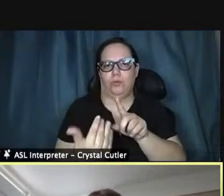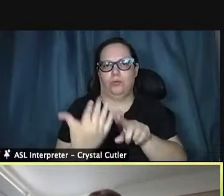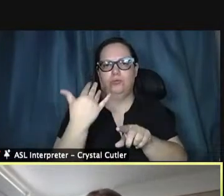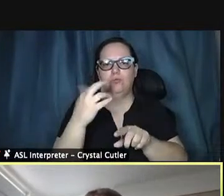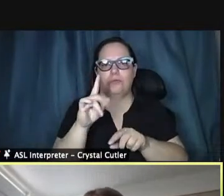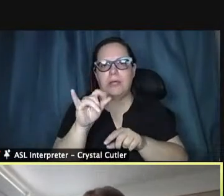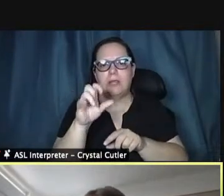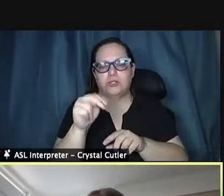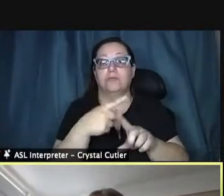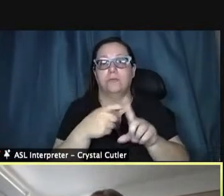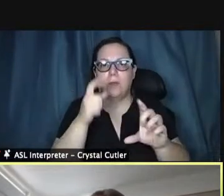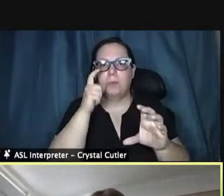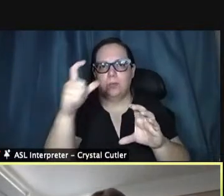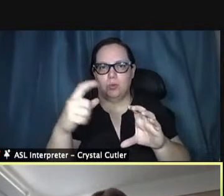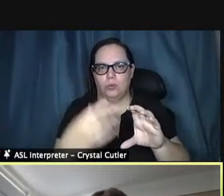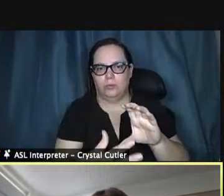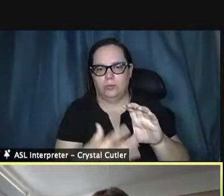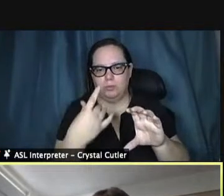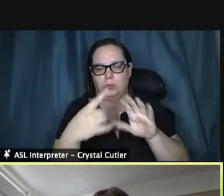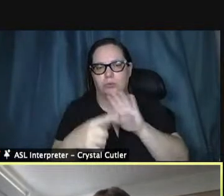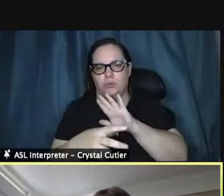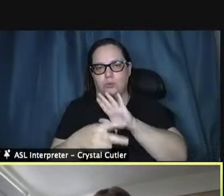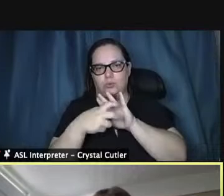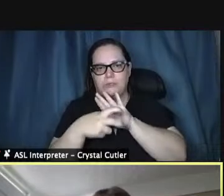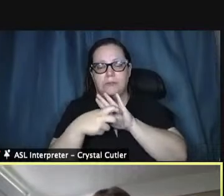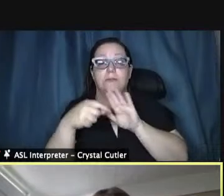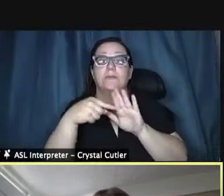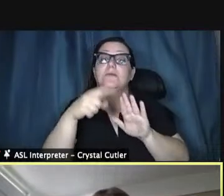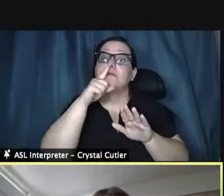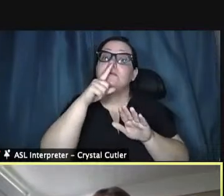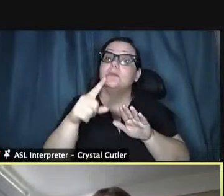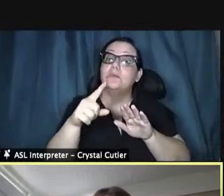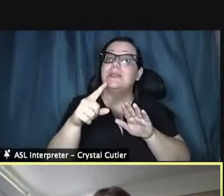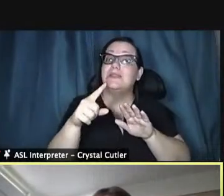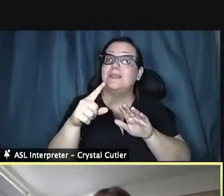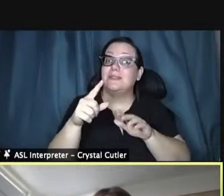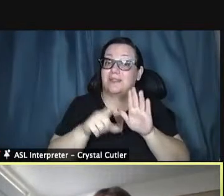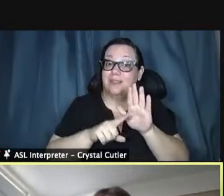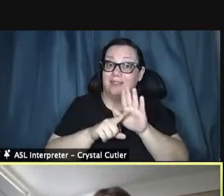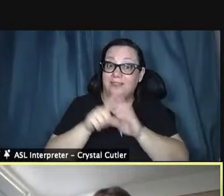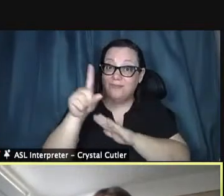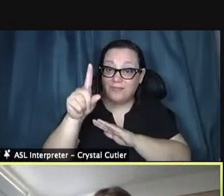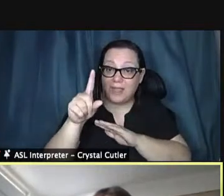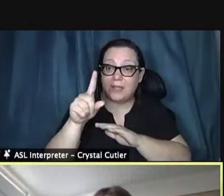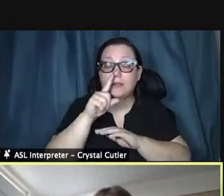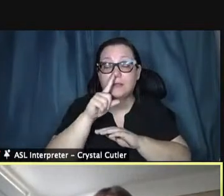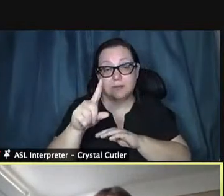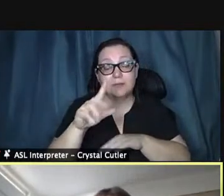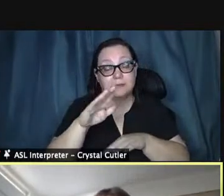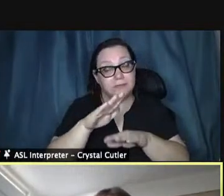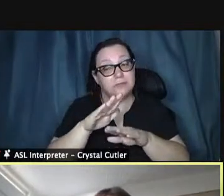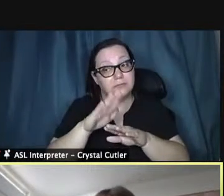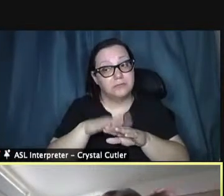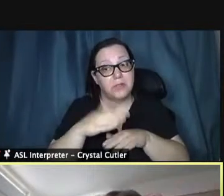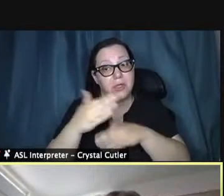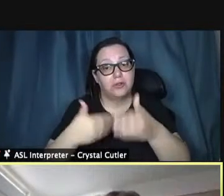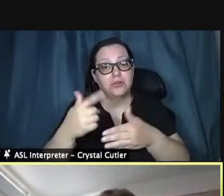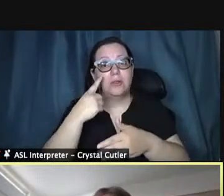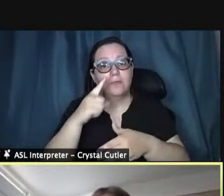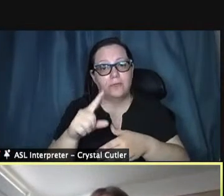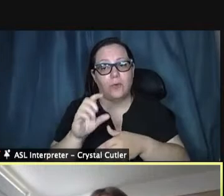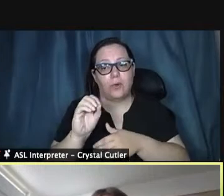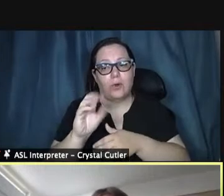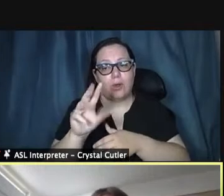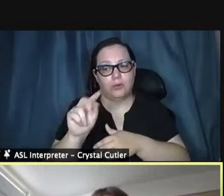The flight system is on track for delivery in October of 2022, and we launch on